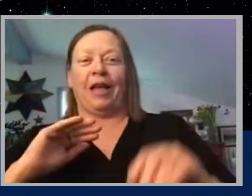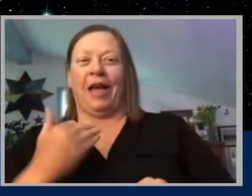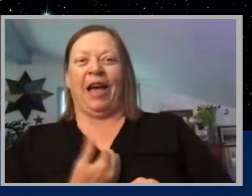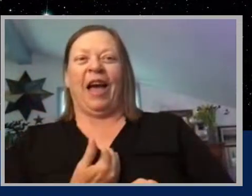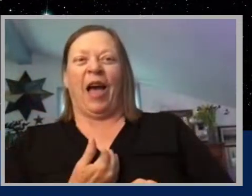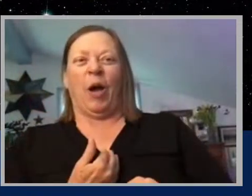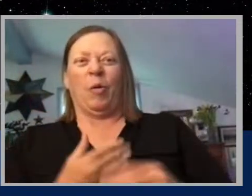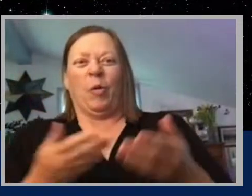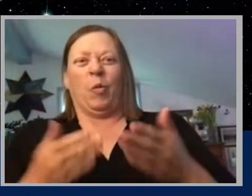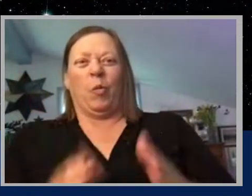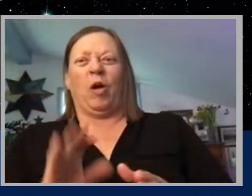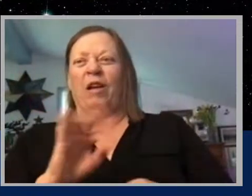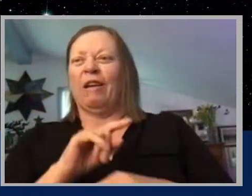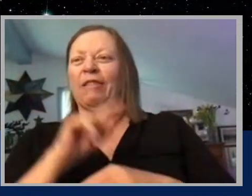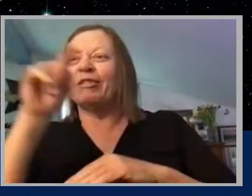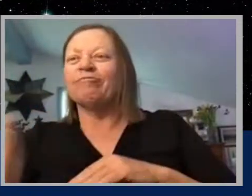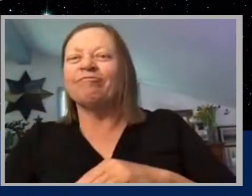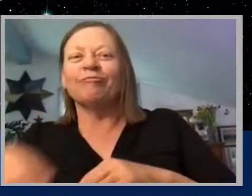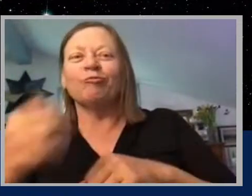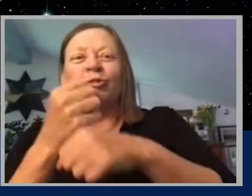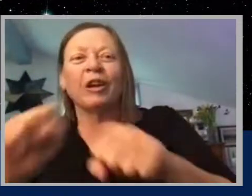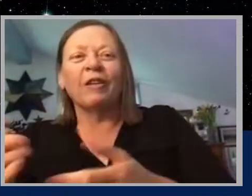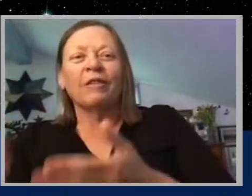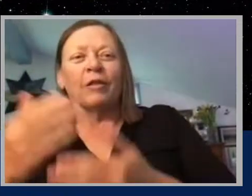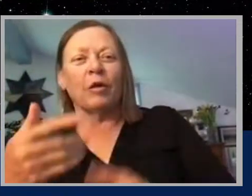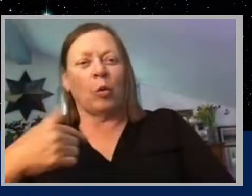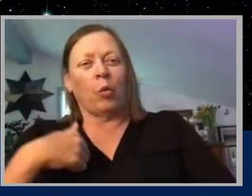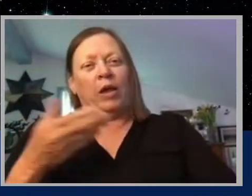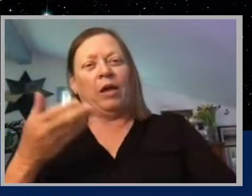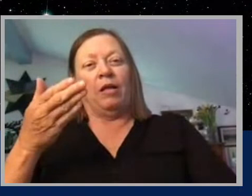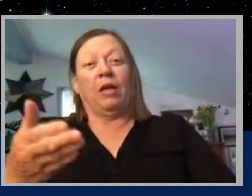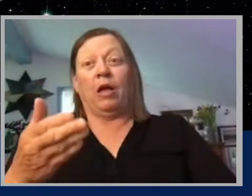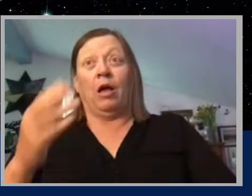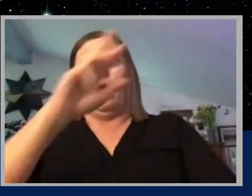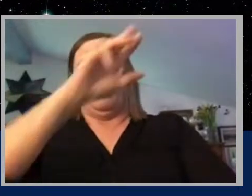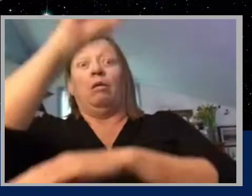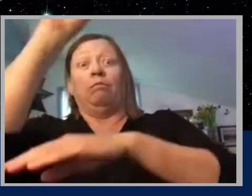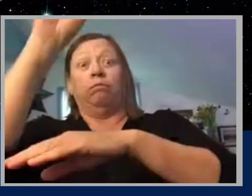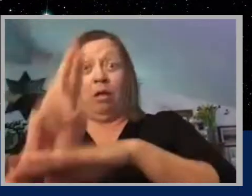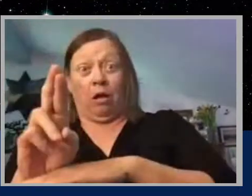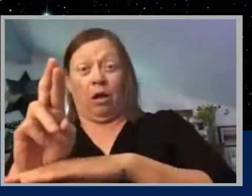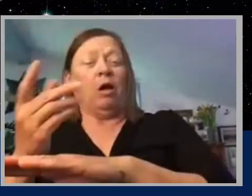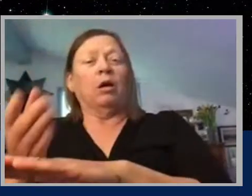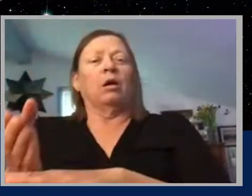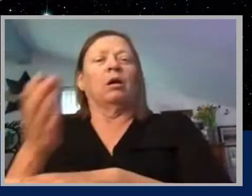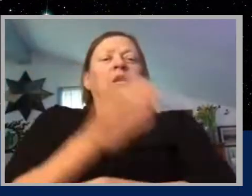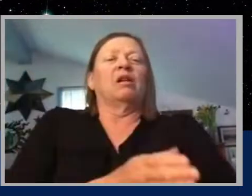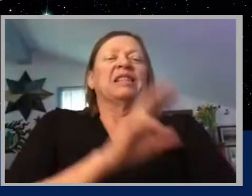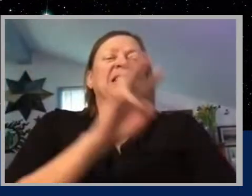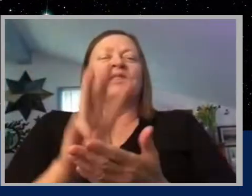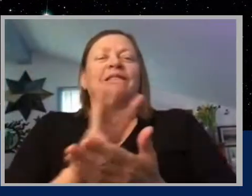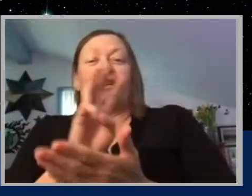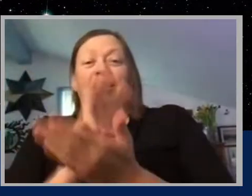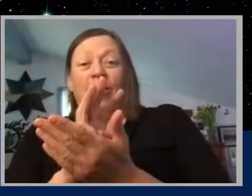and our teams are out there for, I think, 4 hours after splashdown, and then we're all back on land. So it really doesn't take more than